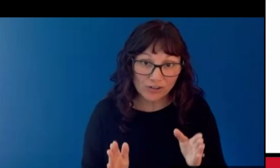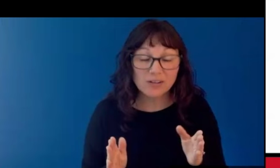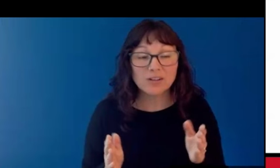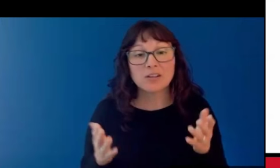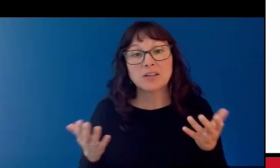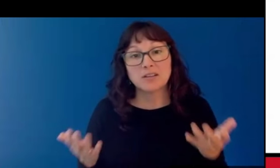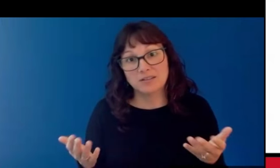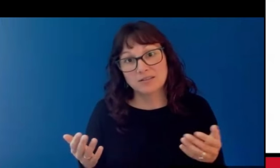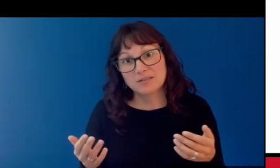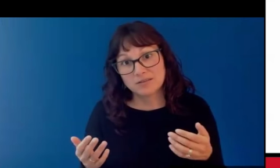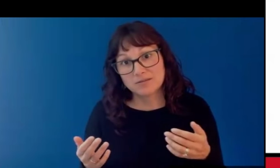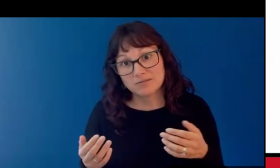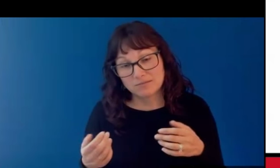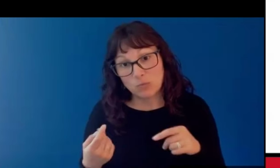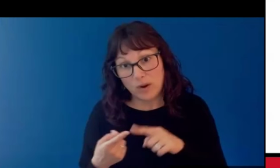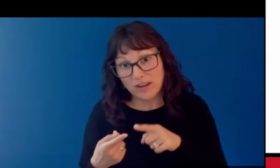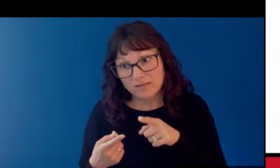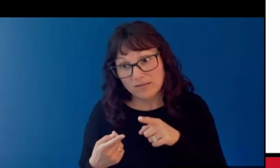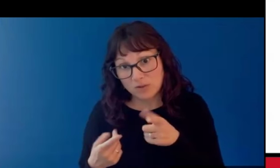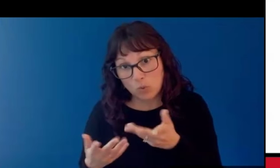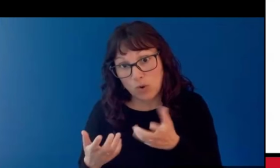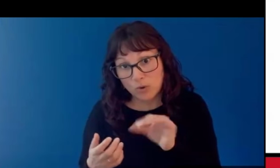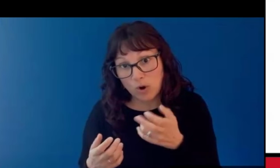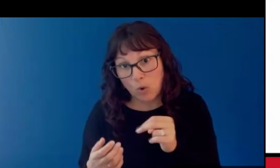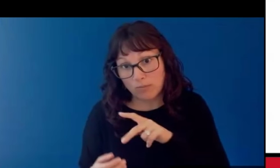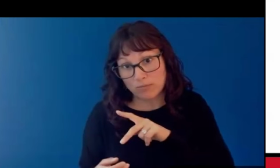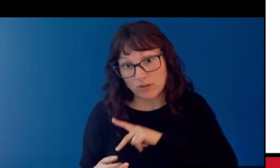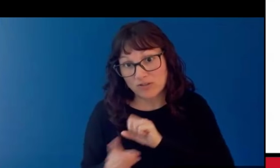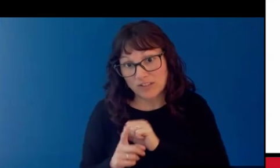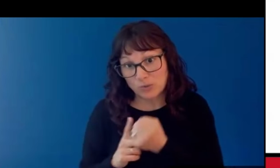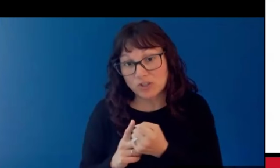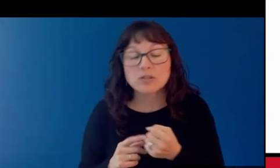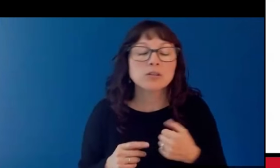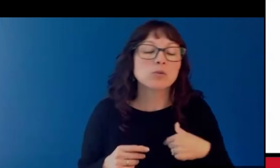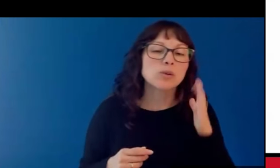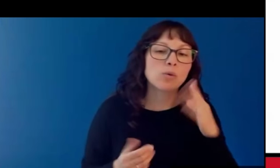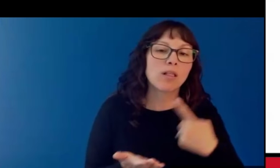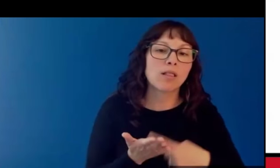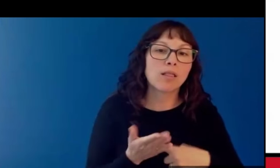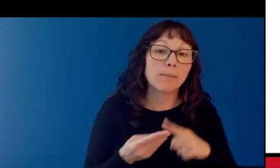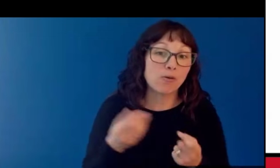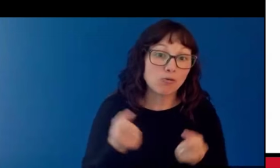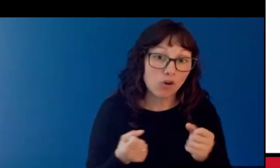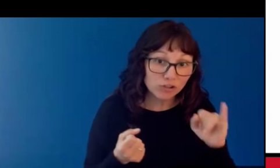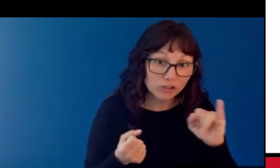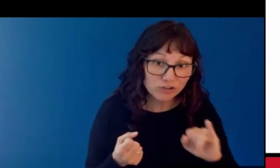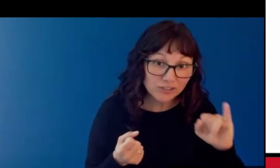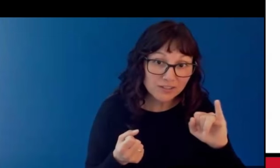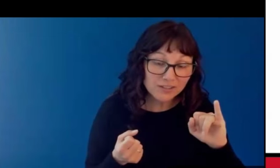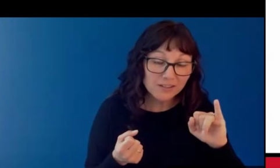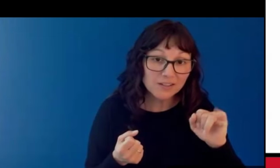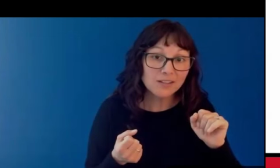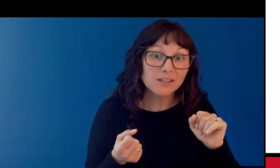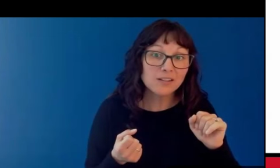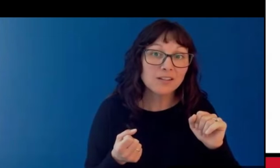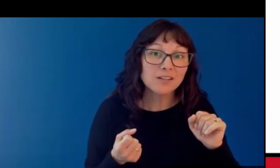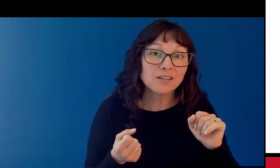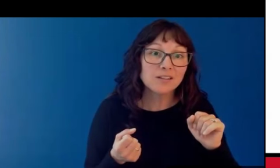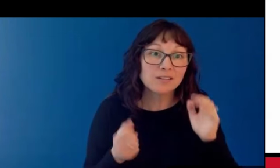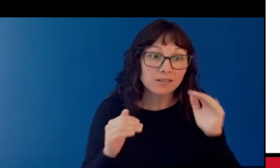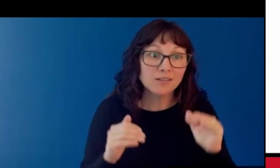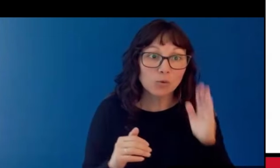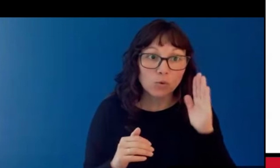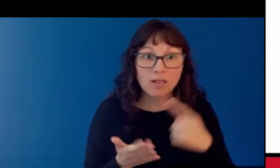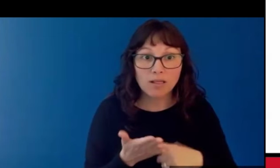as you pursue your own personal situation. We're going to talk about automobile insurance. We're going to talk